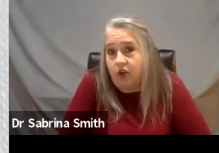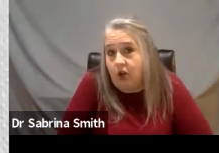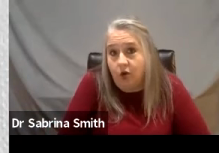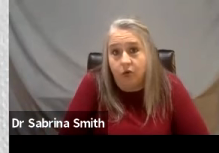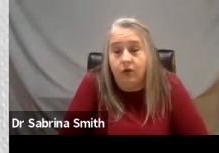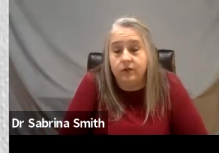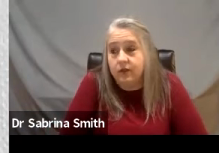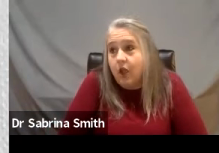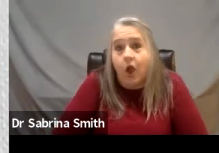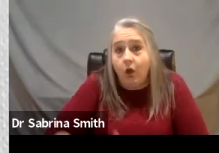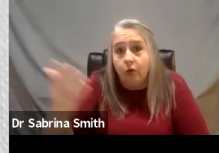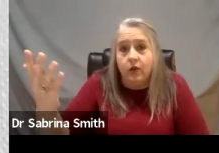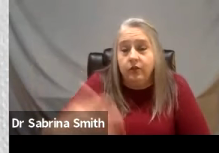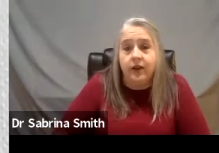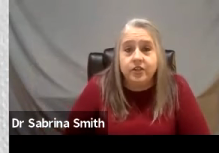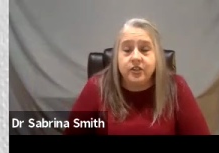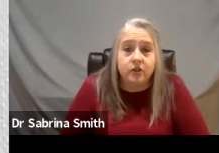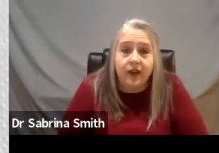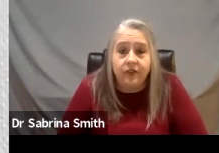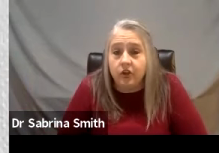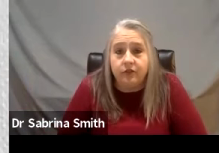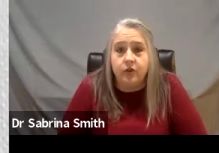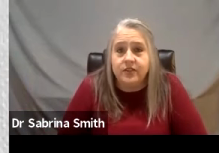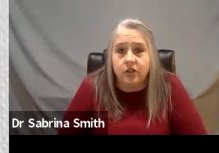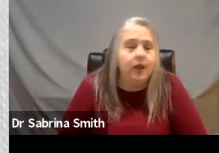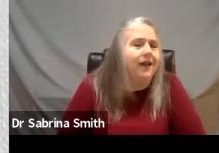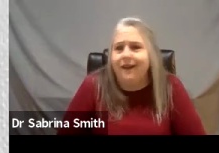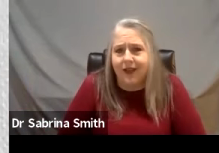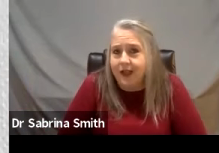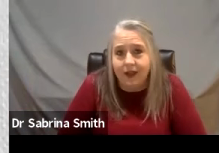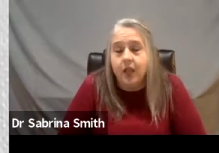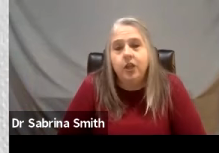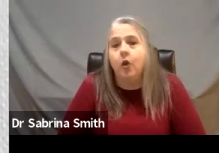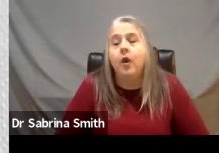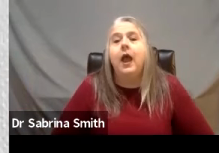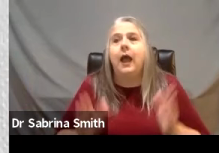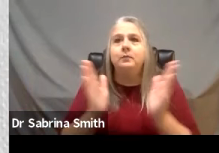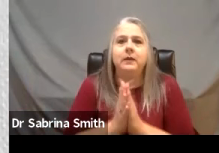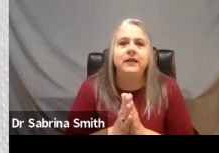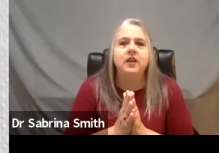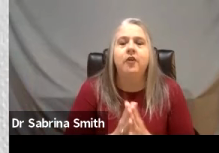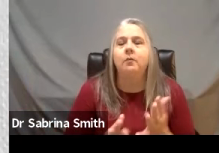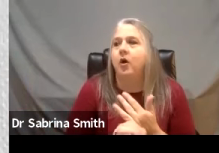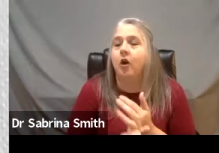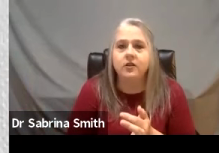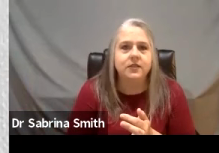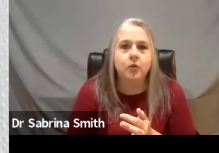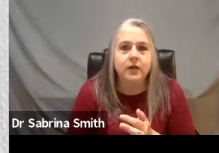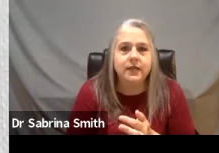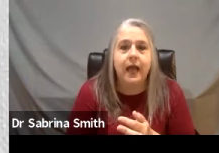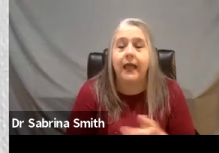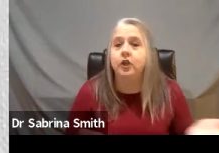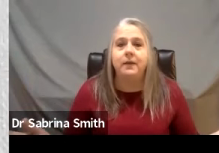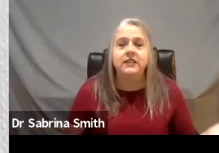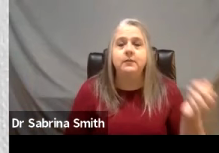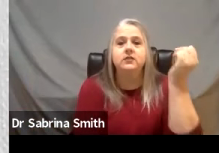that, oh, they're nationally certified, they're good for the rest of their, No, I beat myself up on calls at